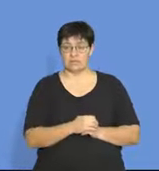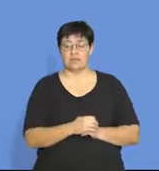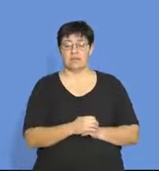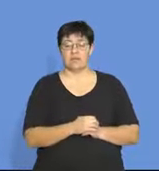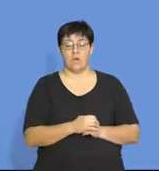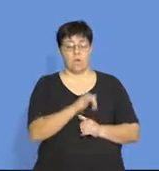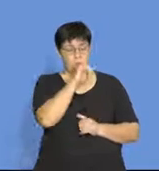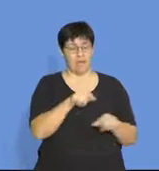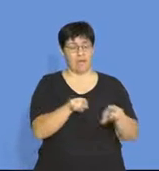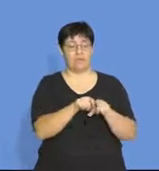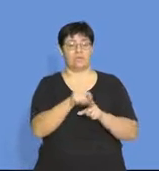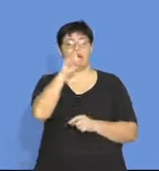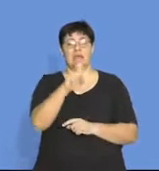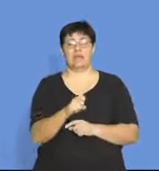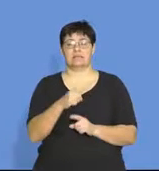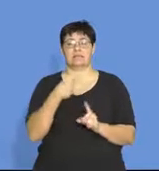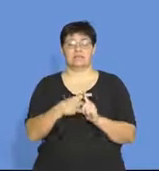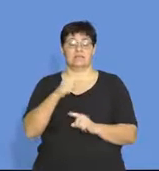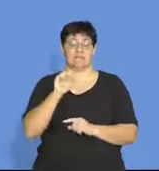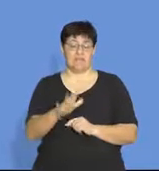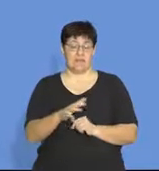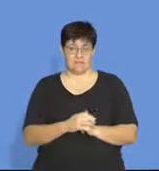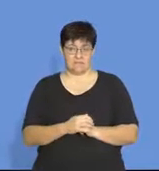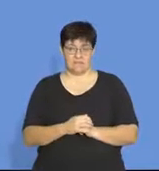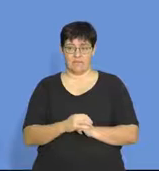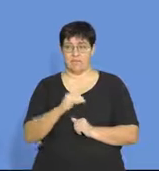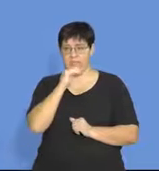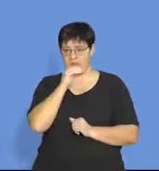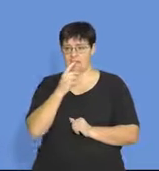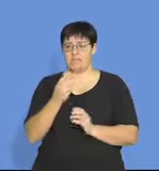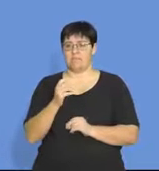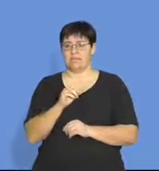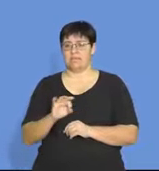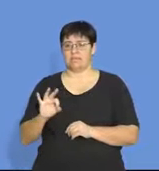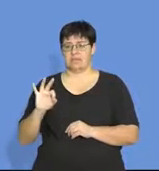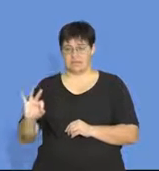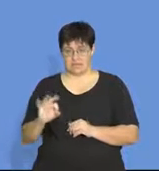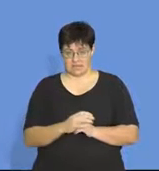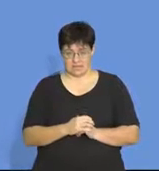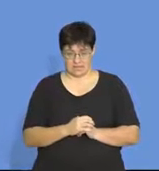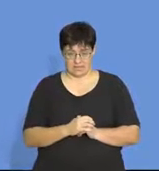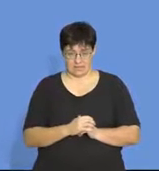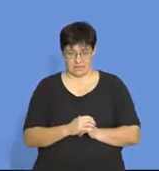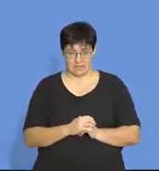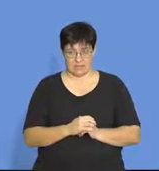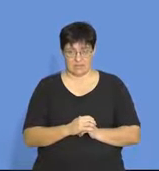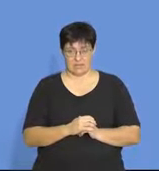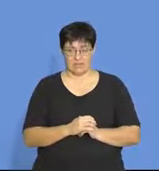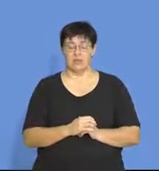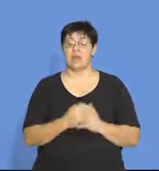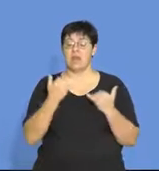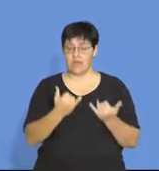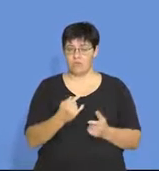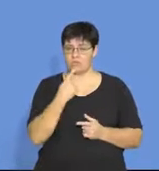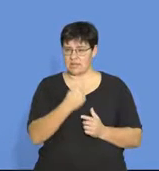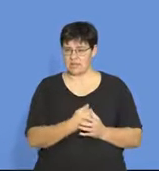plus 5. And I will label this equation number 3. And then the beauty of it comes in when you then say